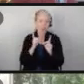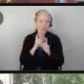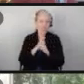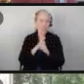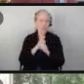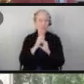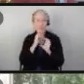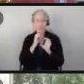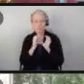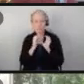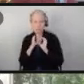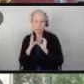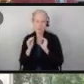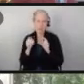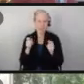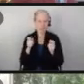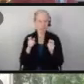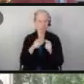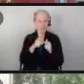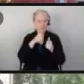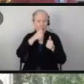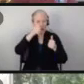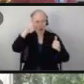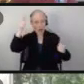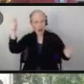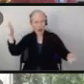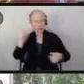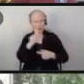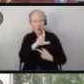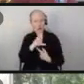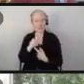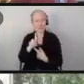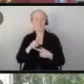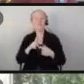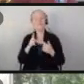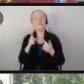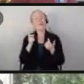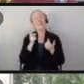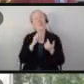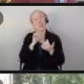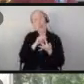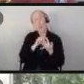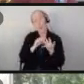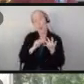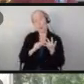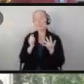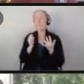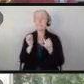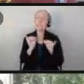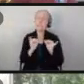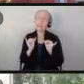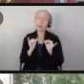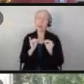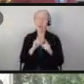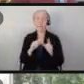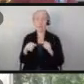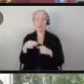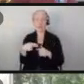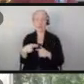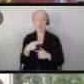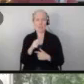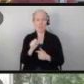communications and control at long distances. A lot of those things are quite similar, but the size of an HSI